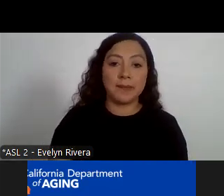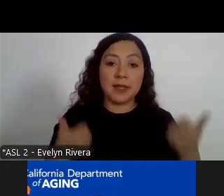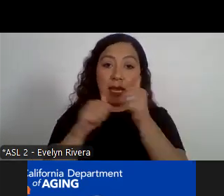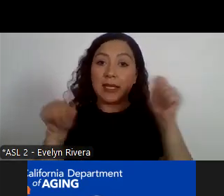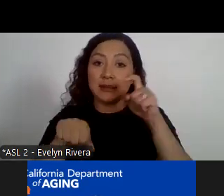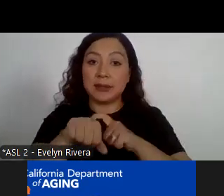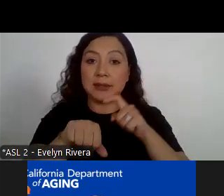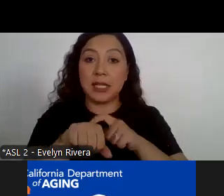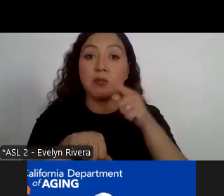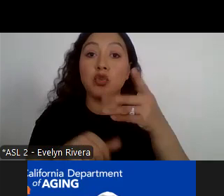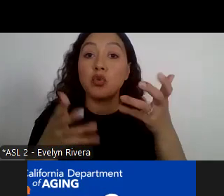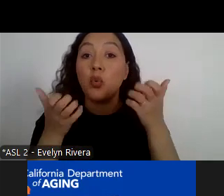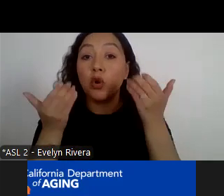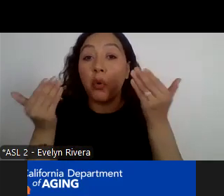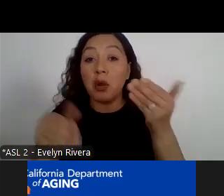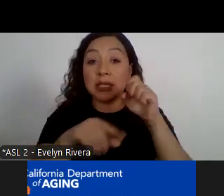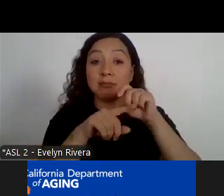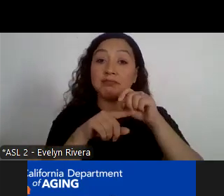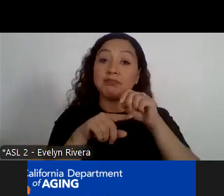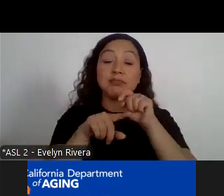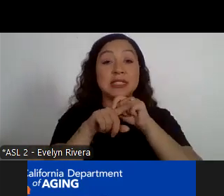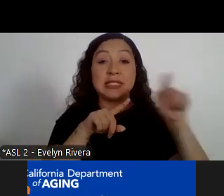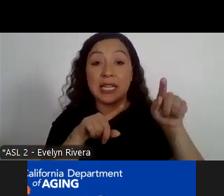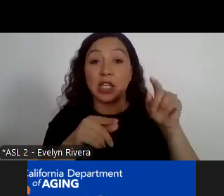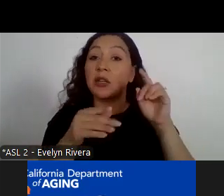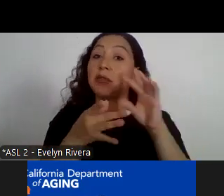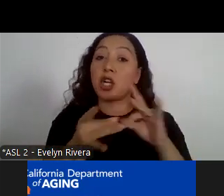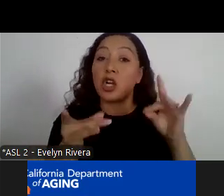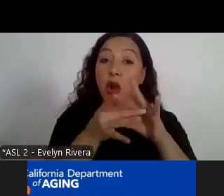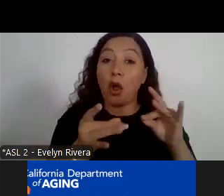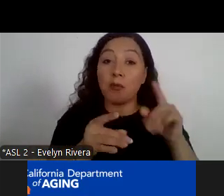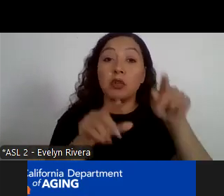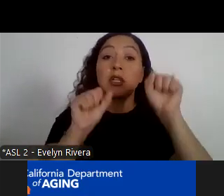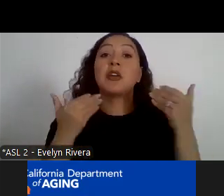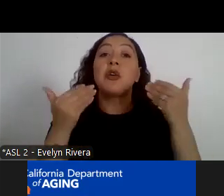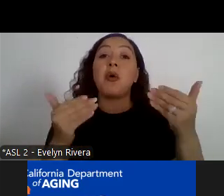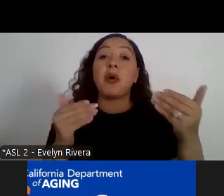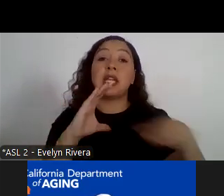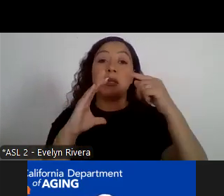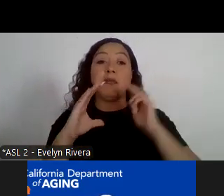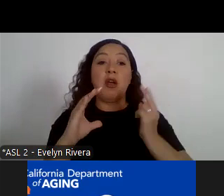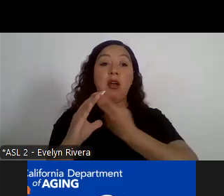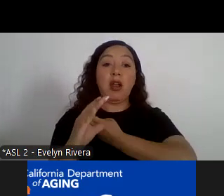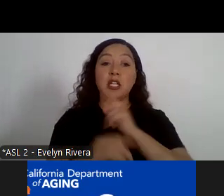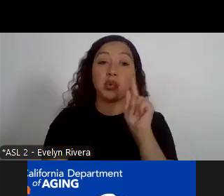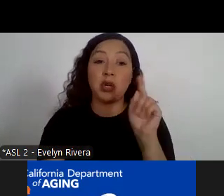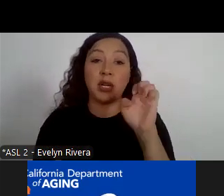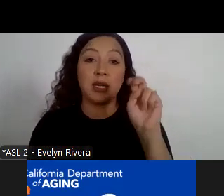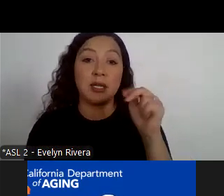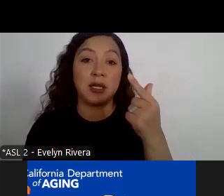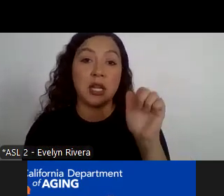Anytime you wish to send a comment, you can do so via email to our Engage email box, engage,